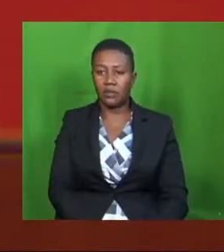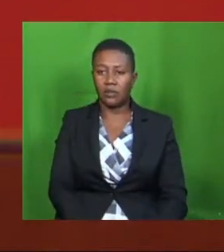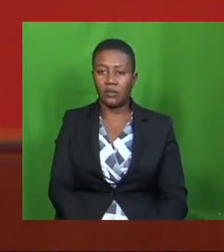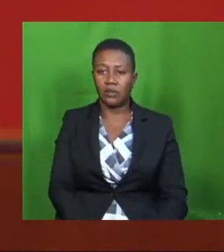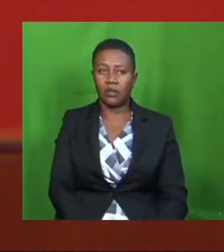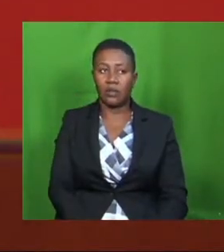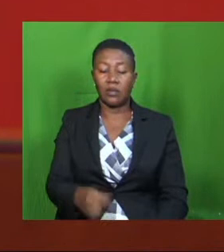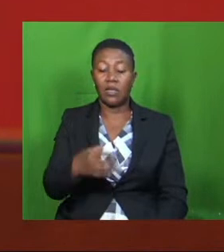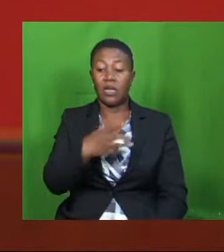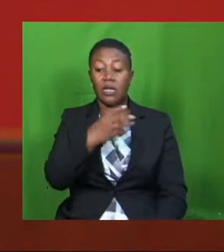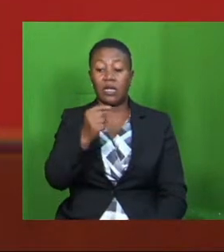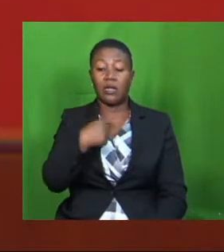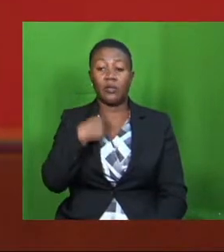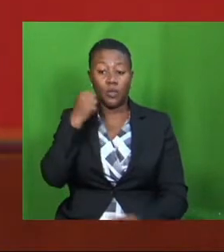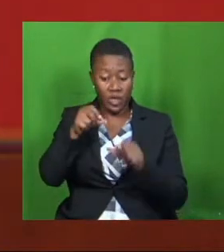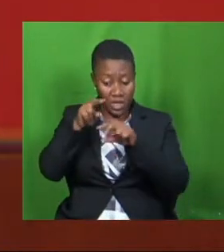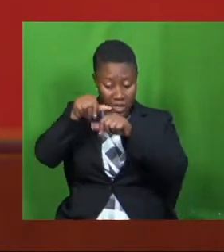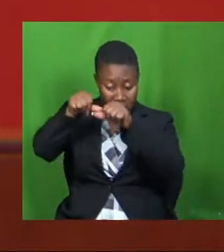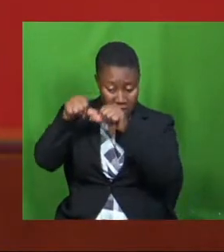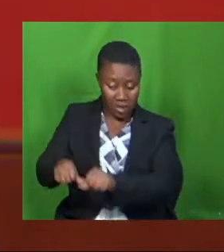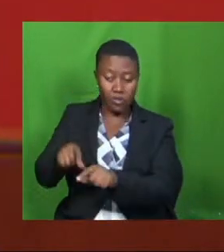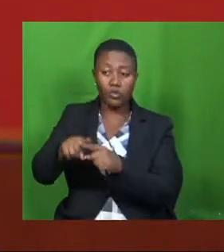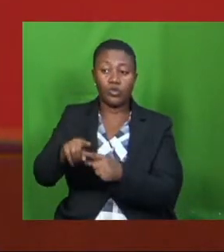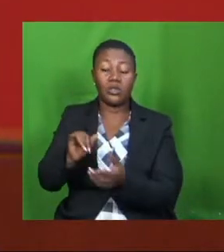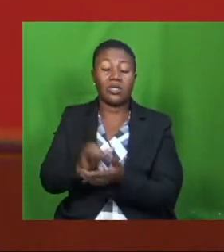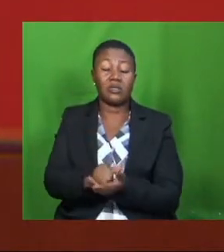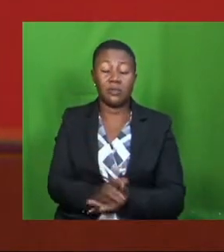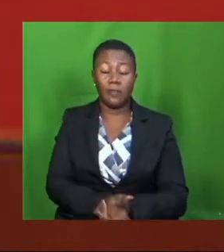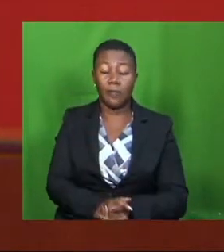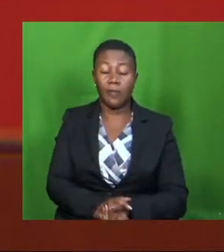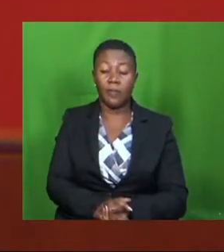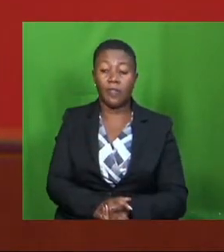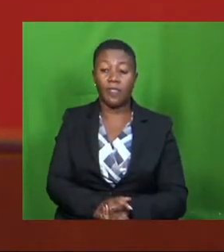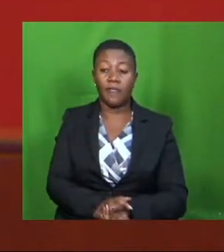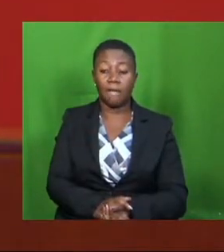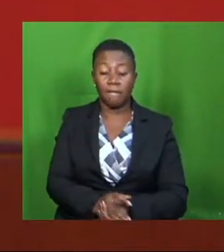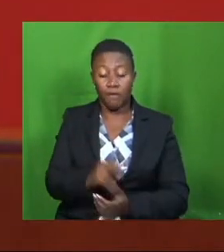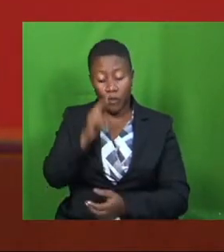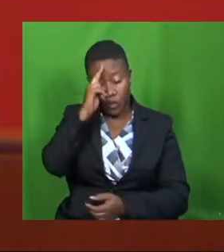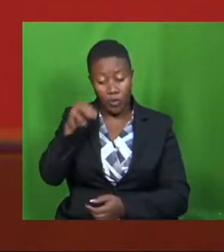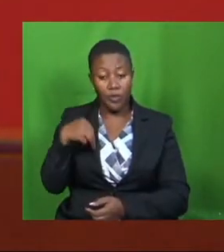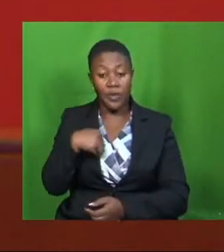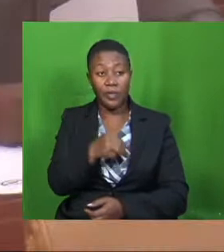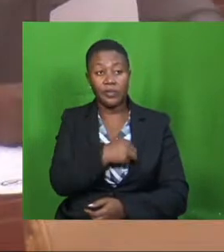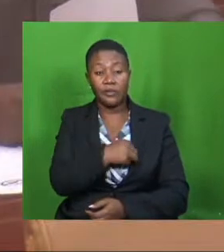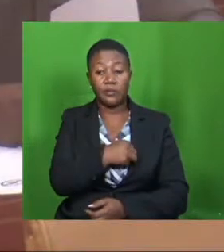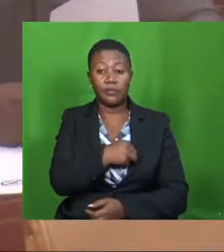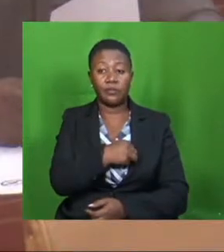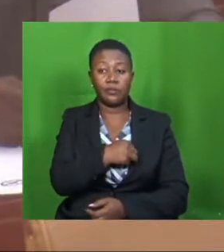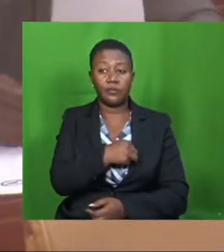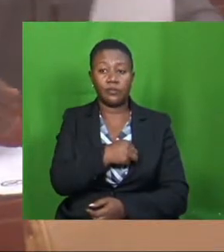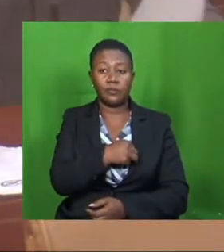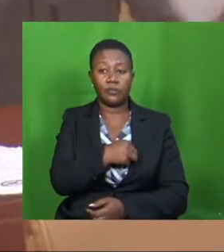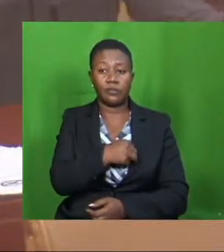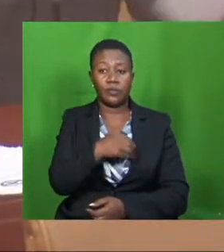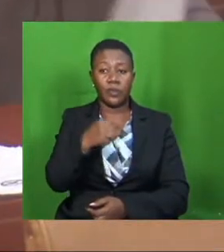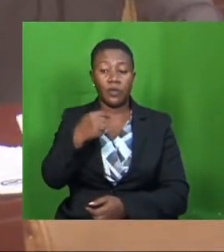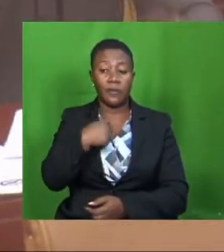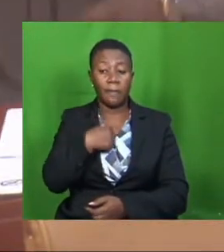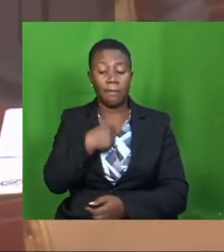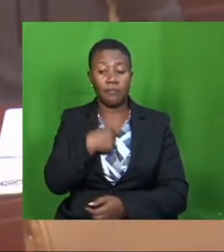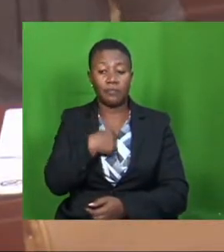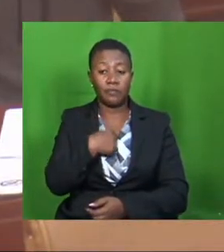late Honorable J.H. Mensah, then minority leader, raised the issue that they will not